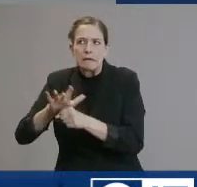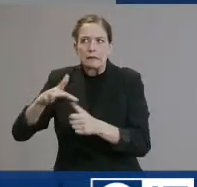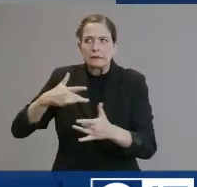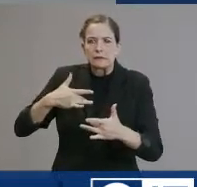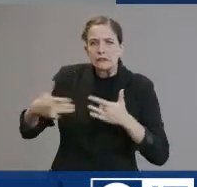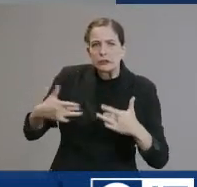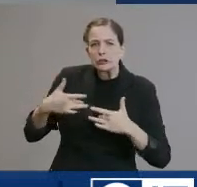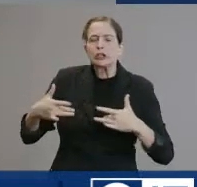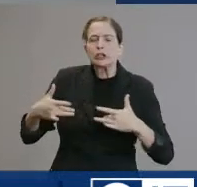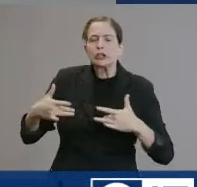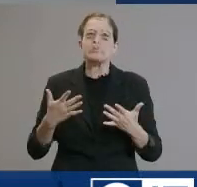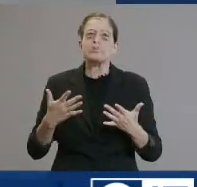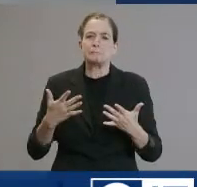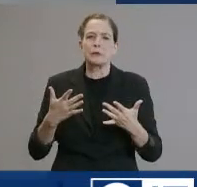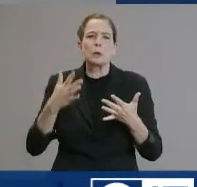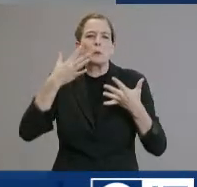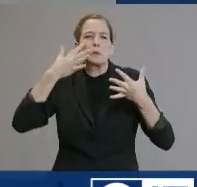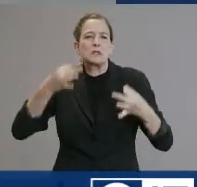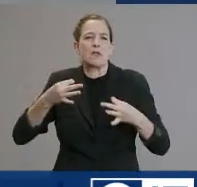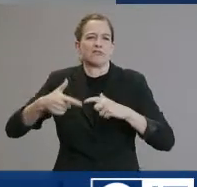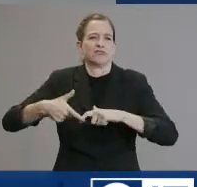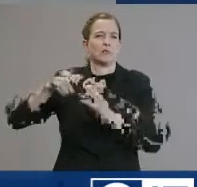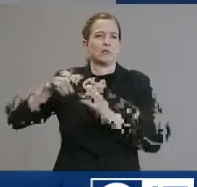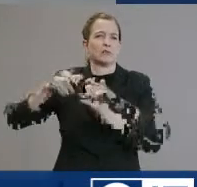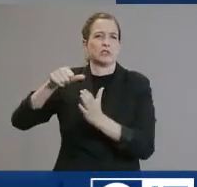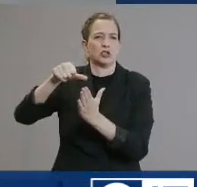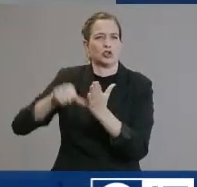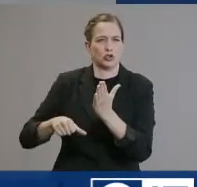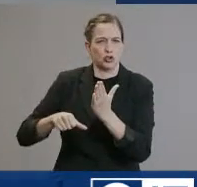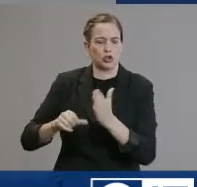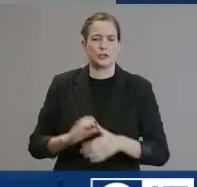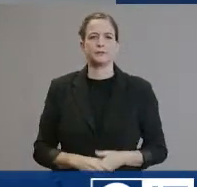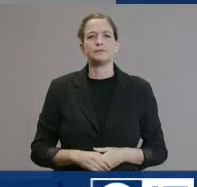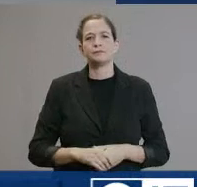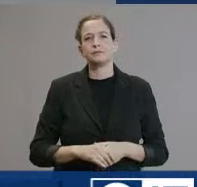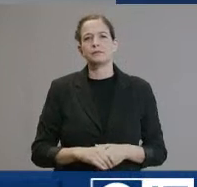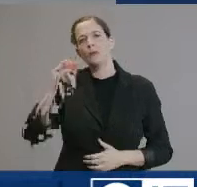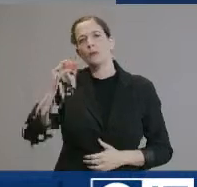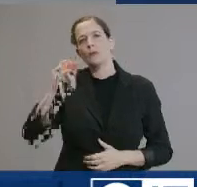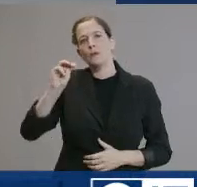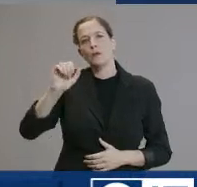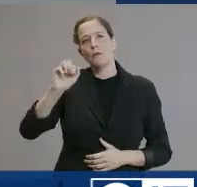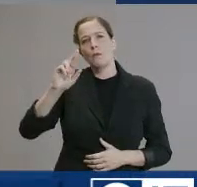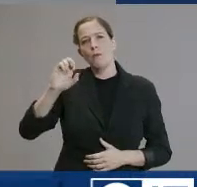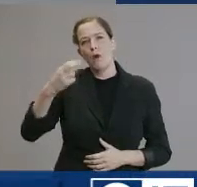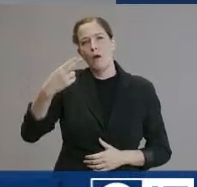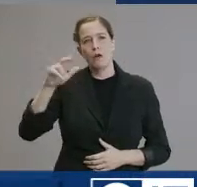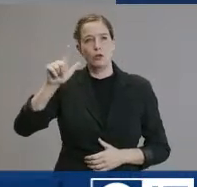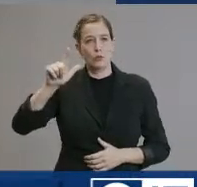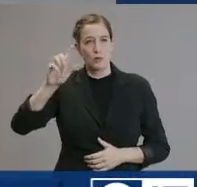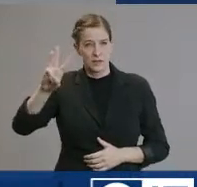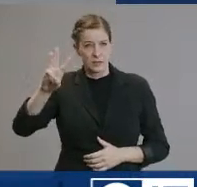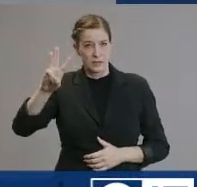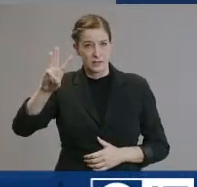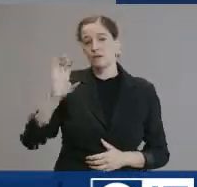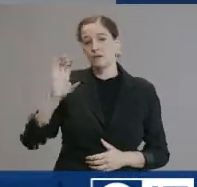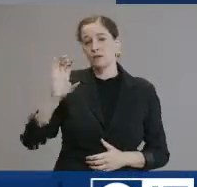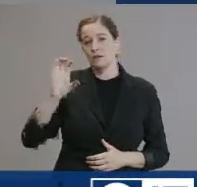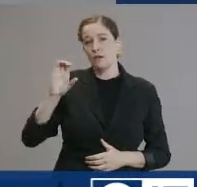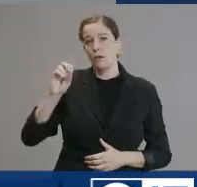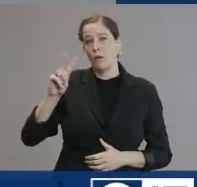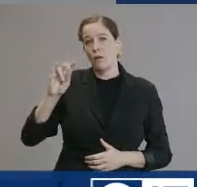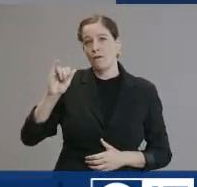in mid-March. On March 26th, COVID-19 was declared widespread in